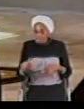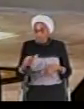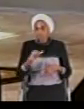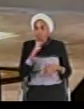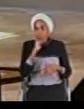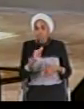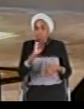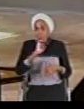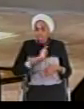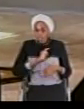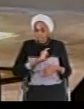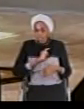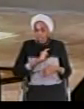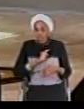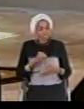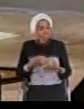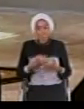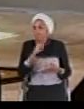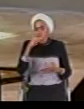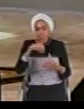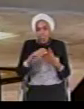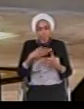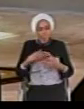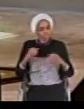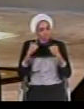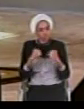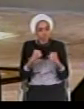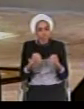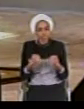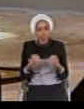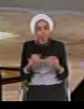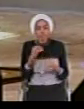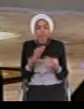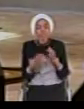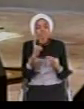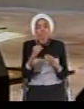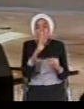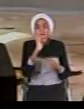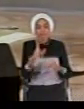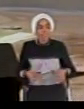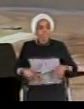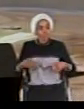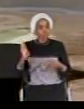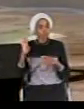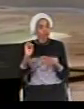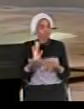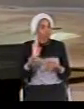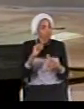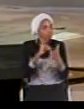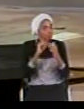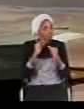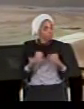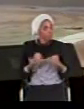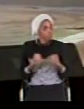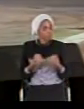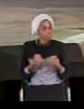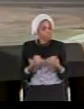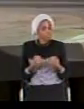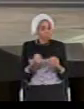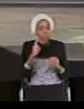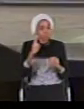I. It's not in my strength. If you are living only by your strength, you cannot